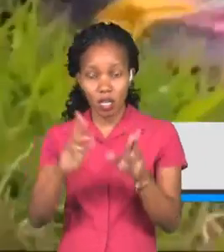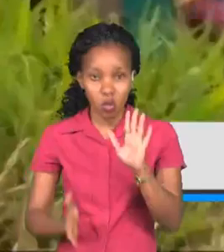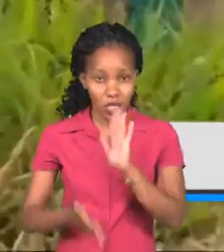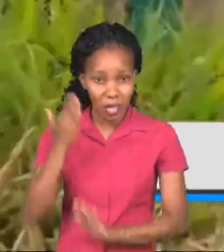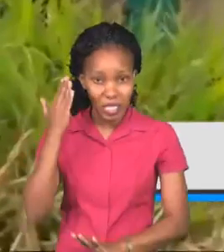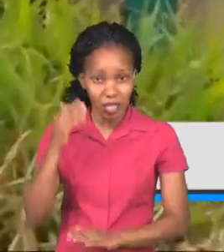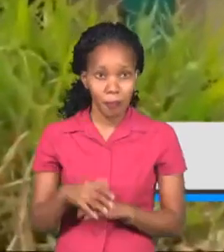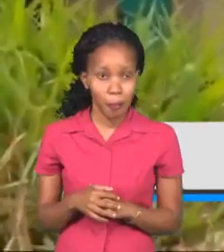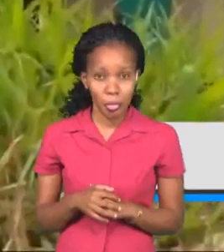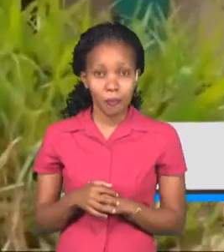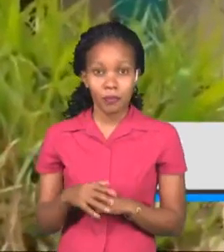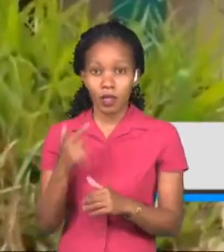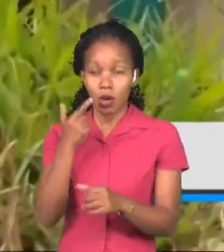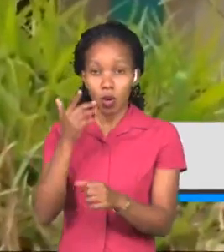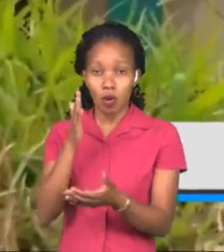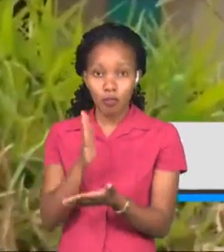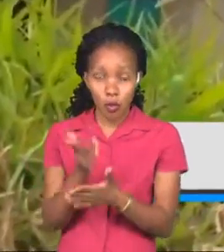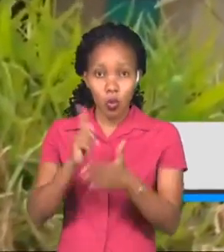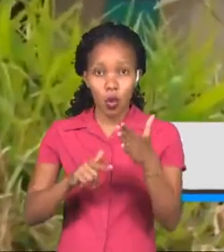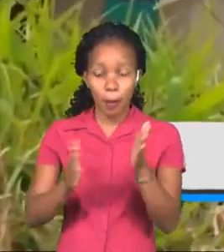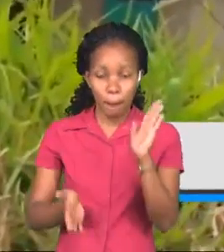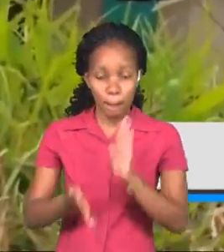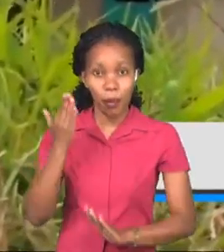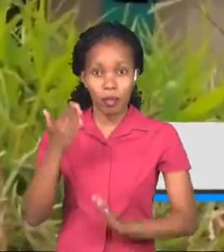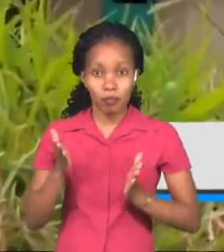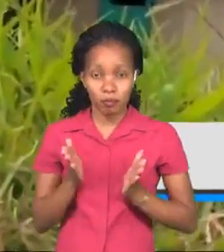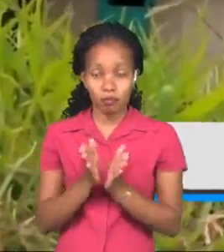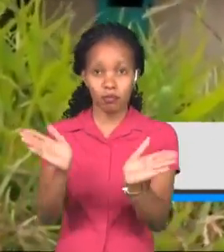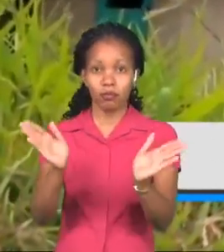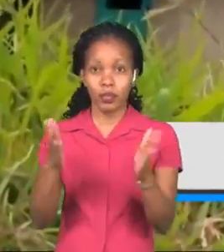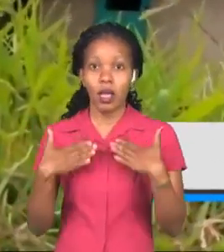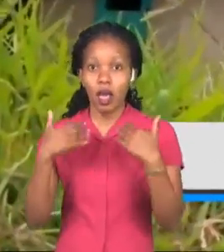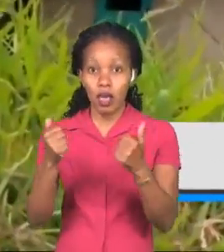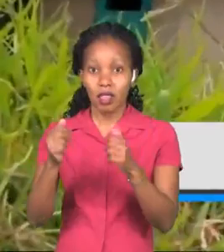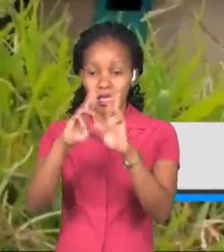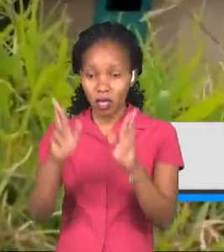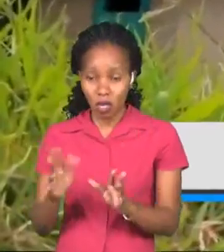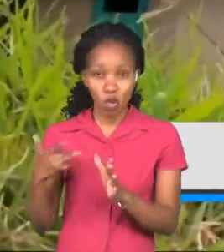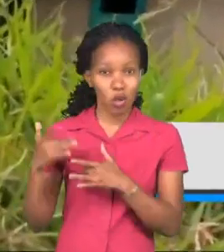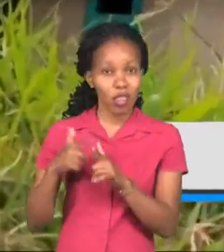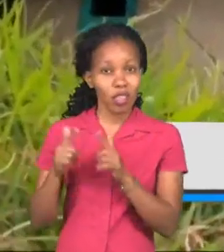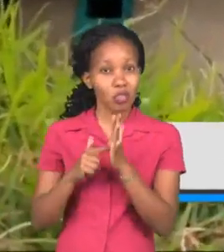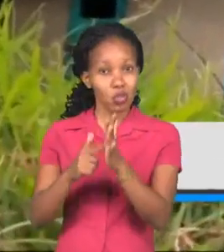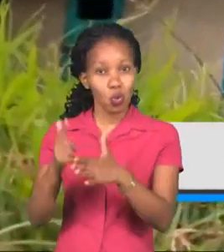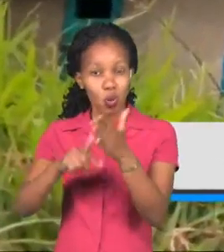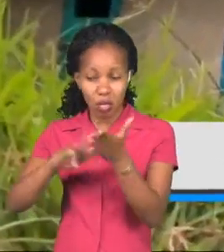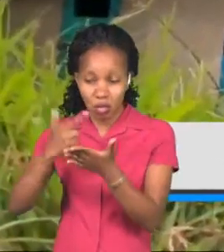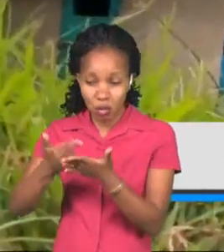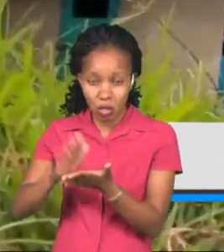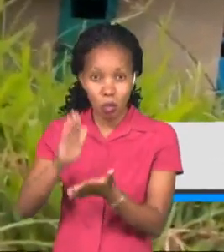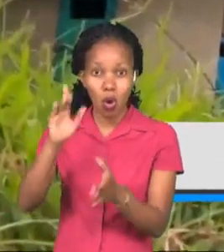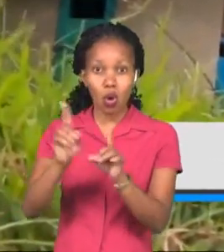emergency. Declaring the epidemic a public health emergency of international concern would have signaled that greater resources